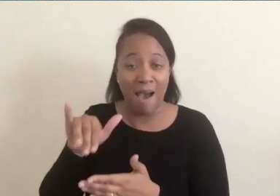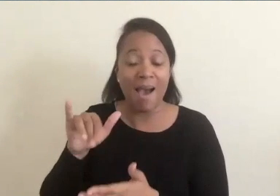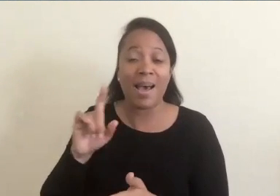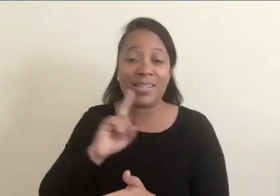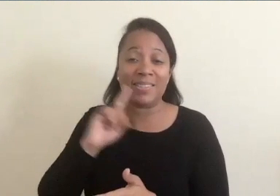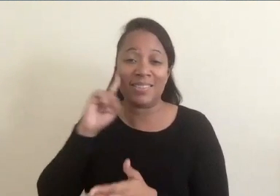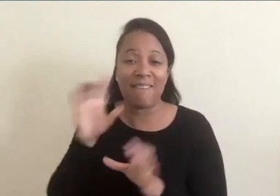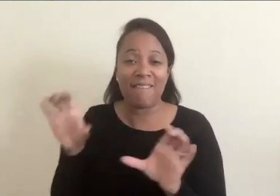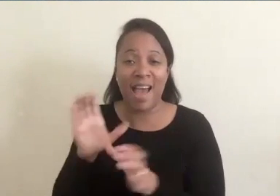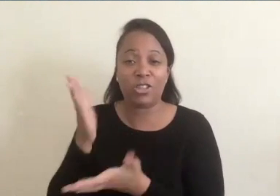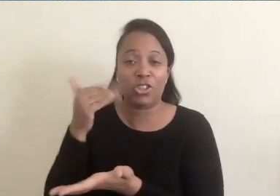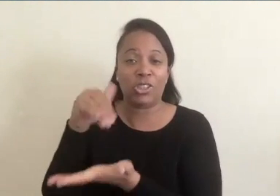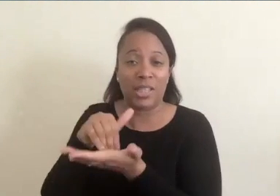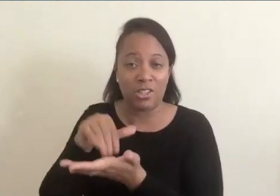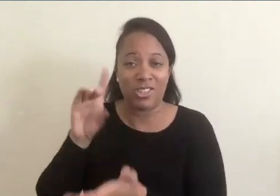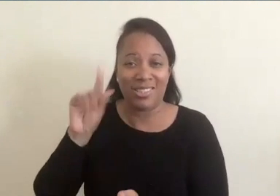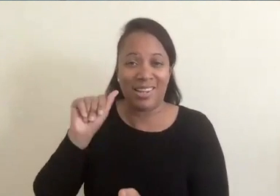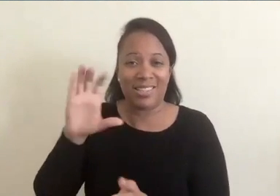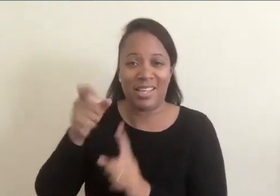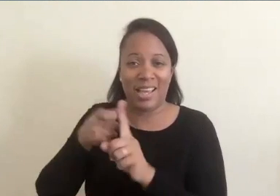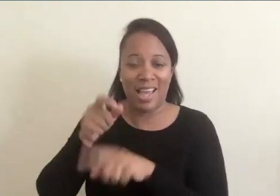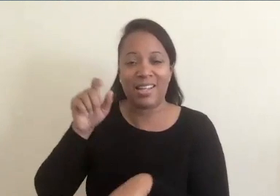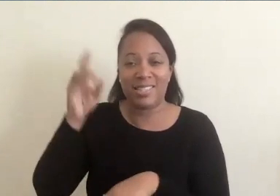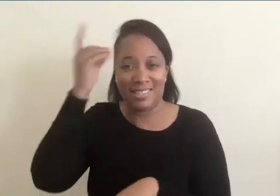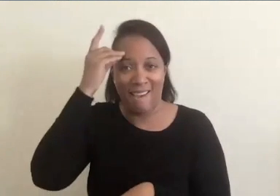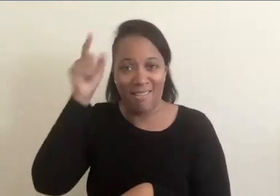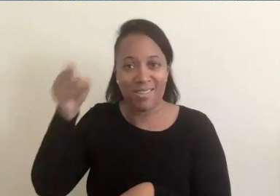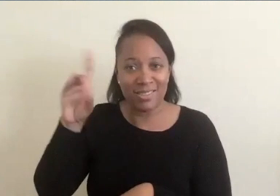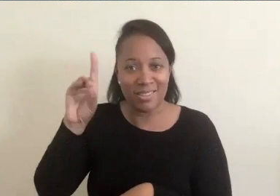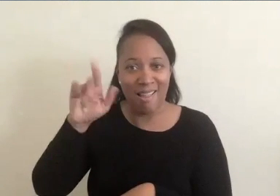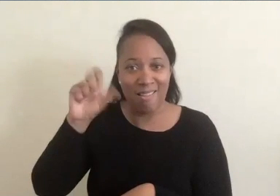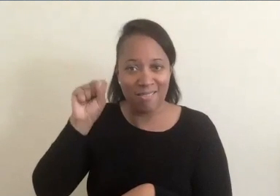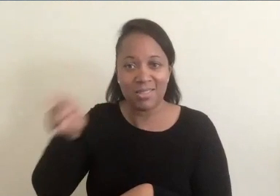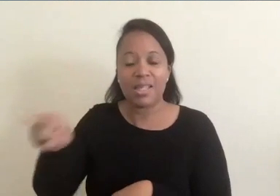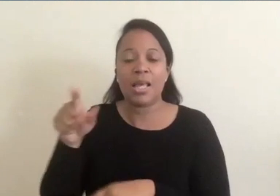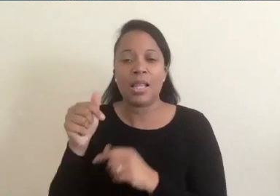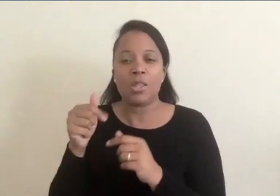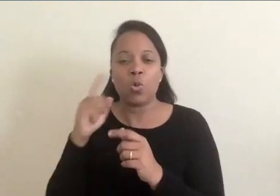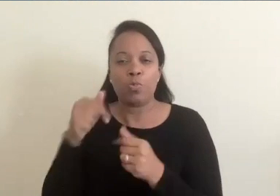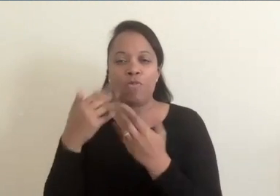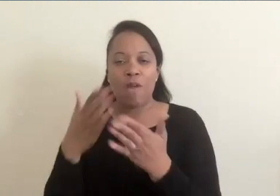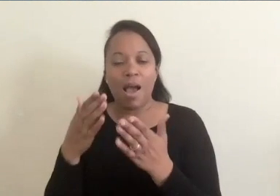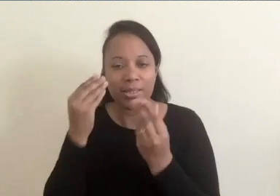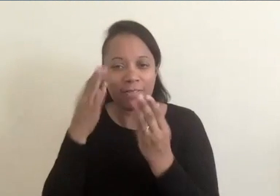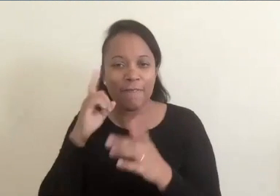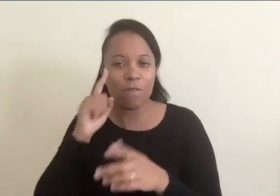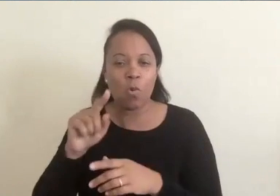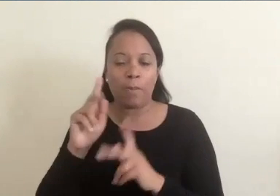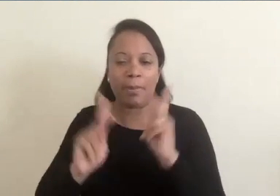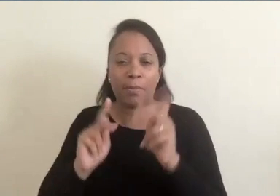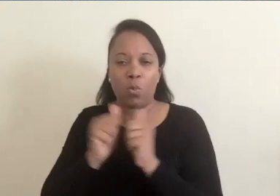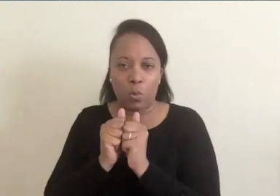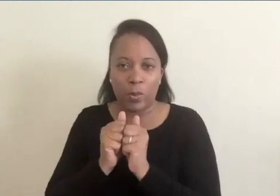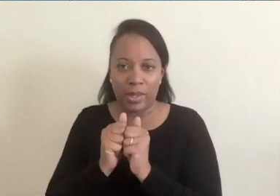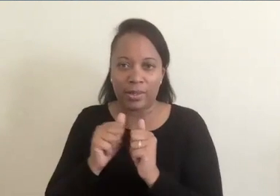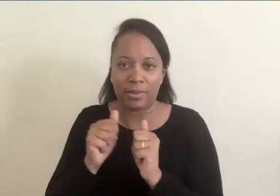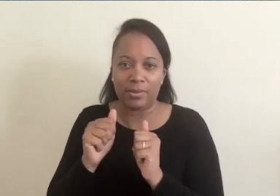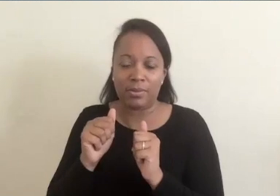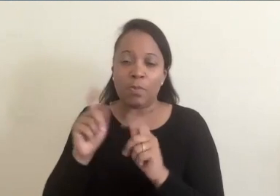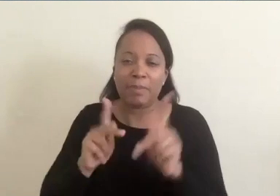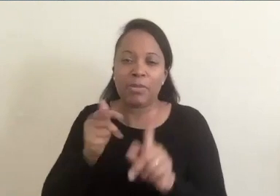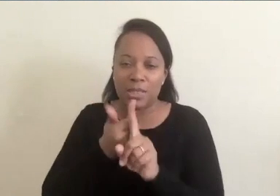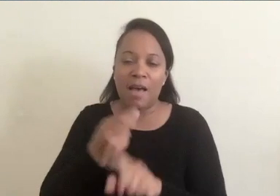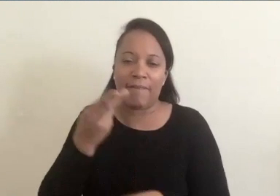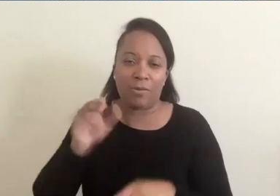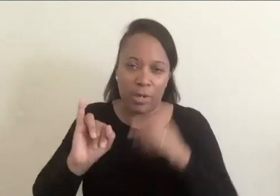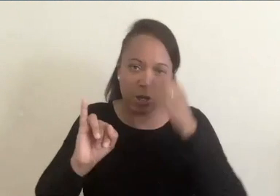Center, a Dallas organization that provides advocacy services for individuals with hearing impairments. So they had to send their